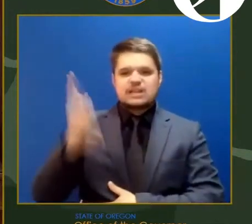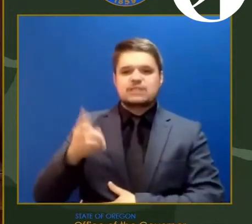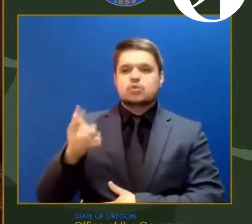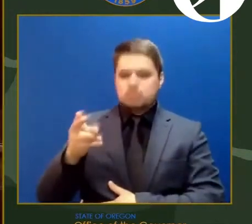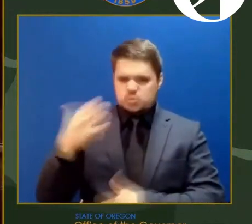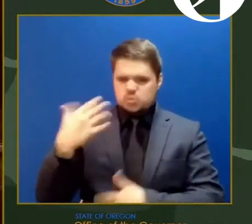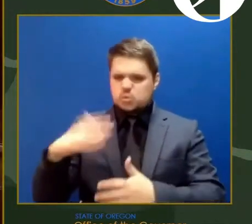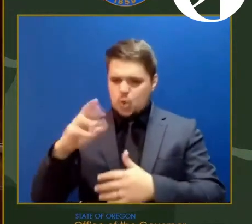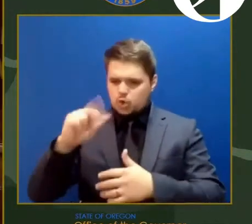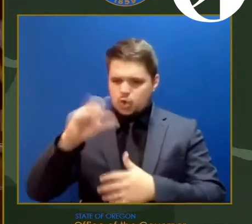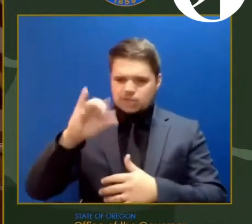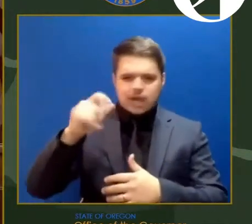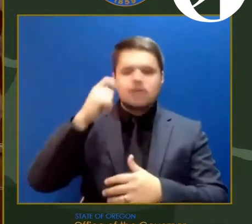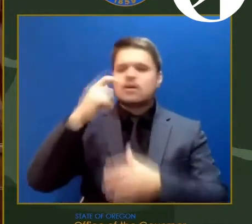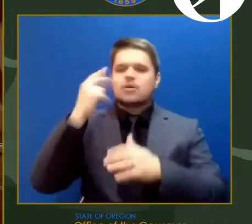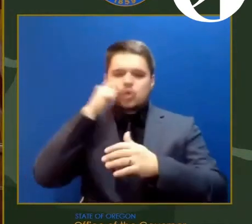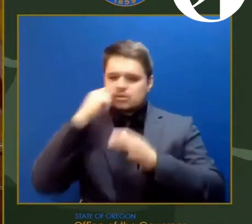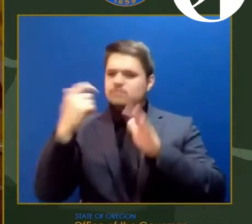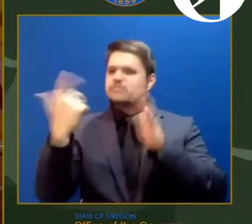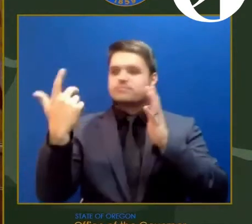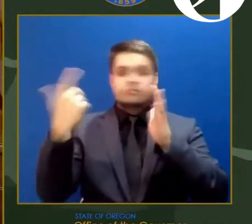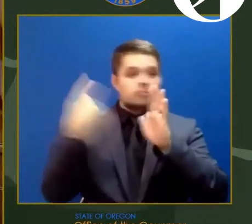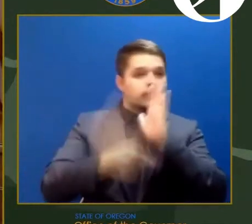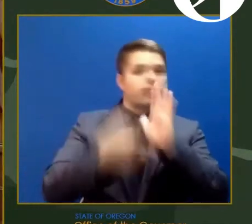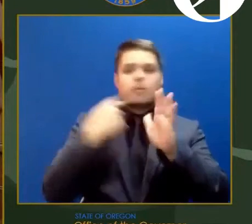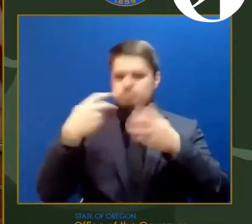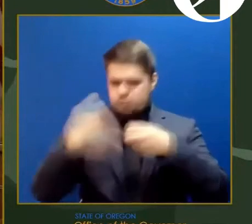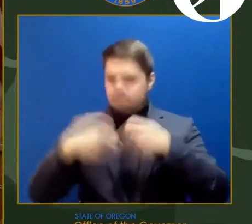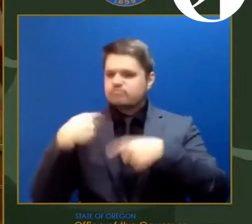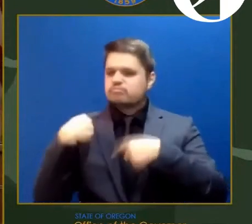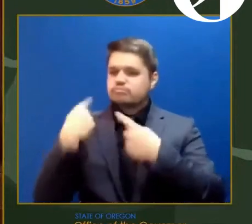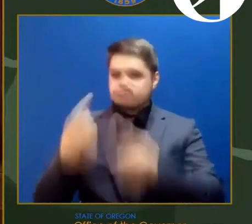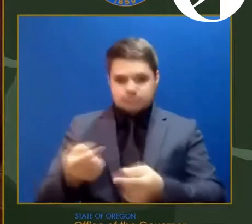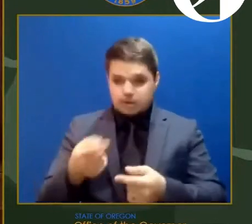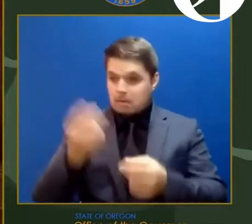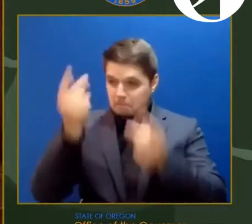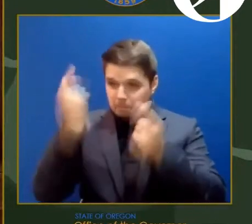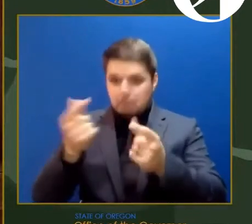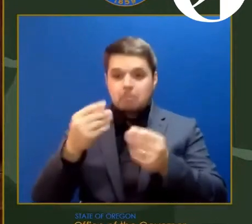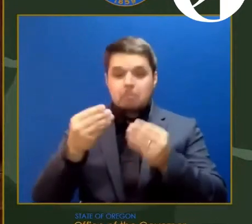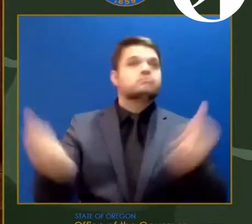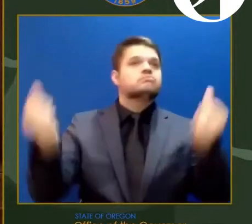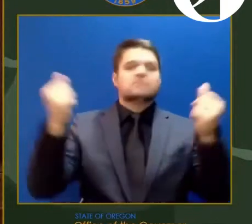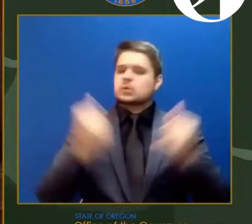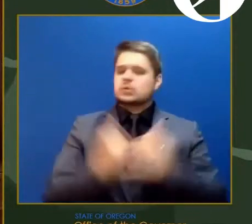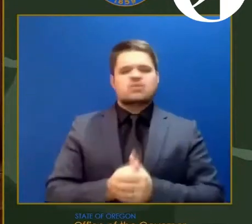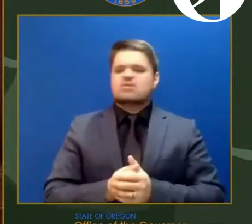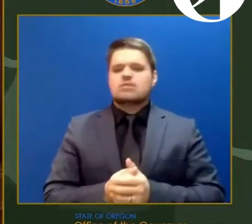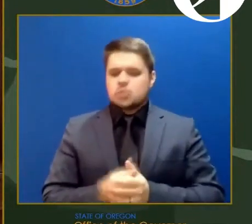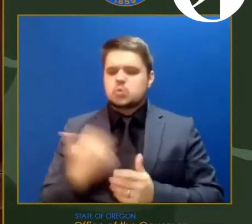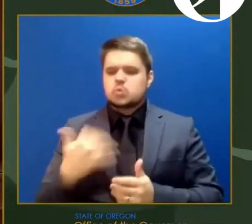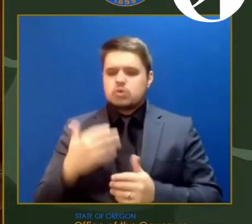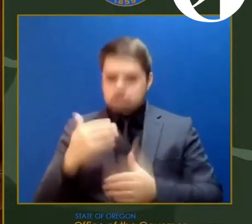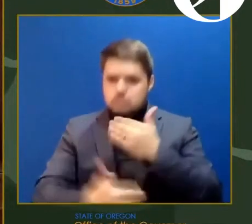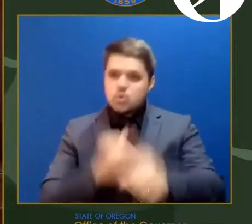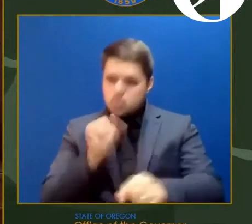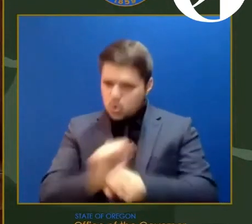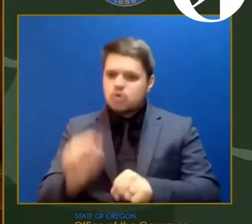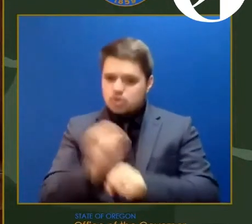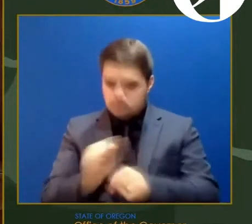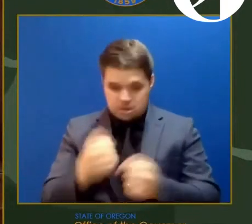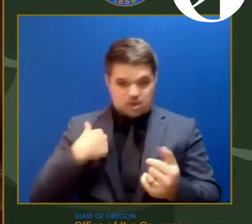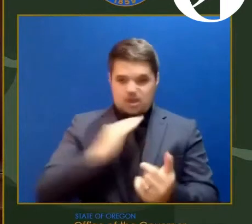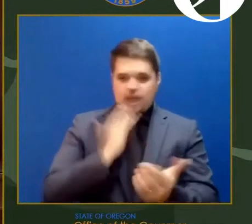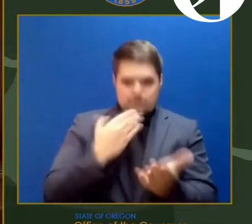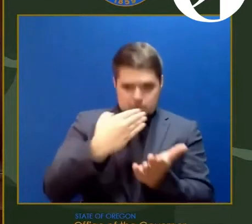budget cycle. Every step matters. So across my budget, I've found ways to make over $280